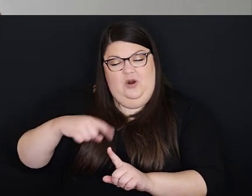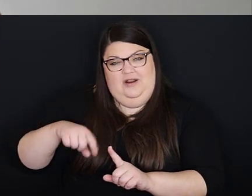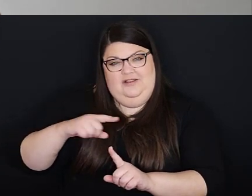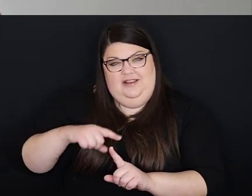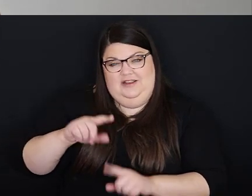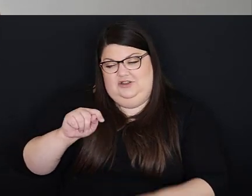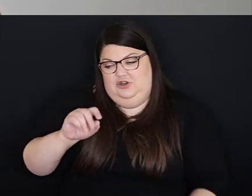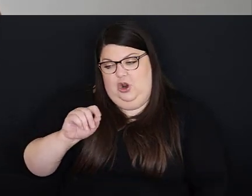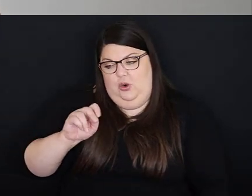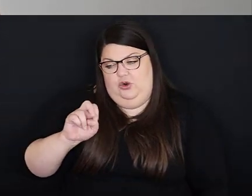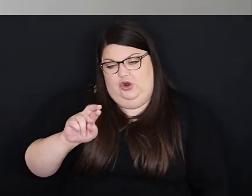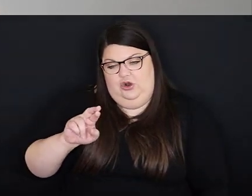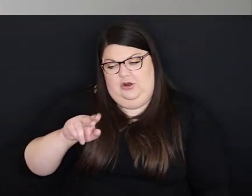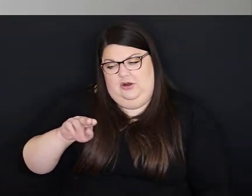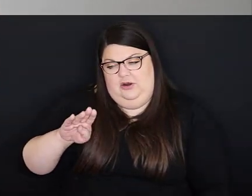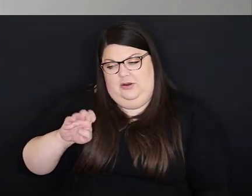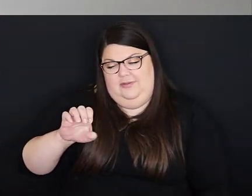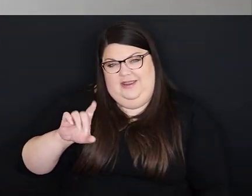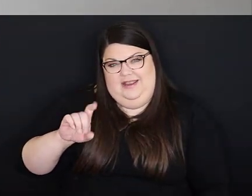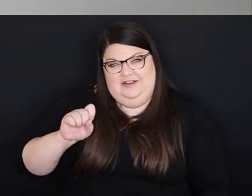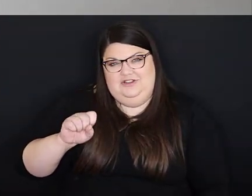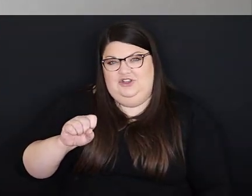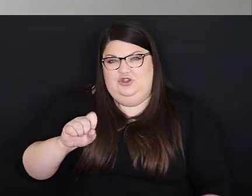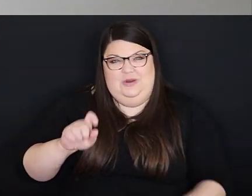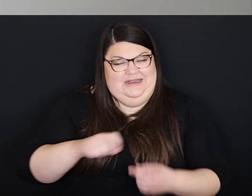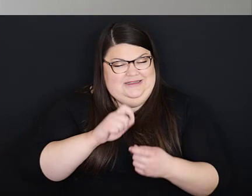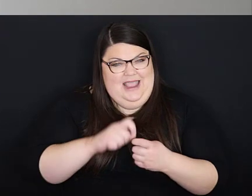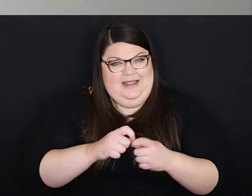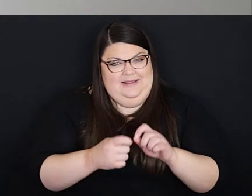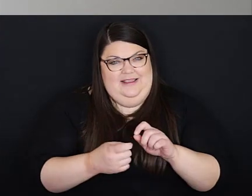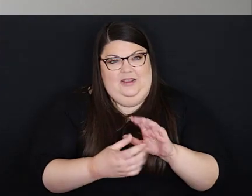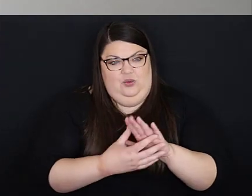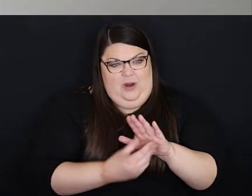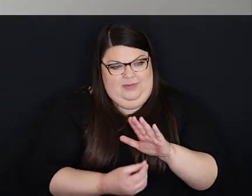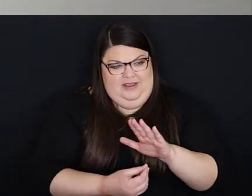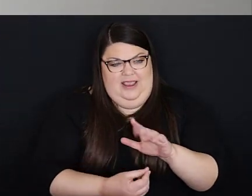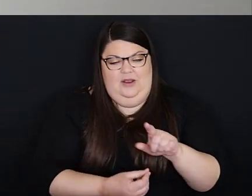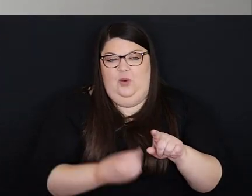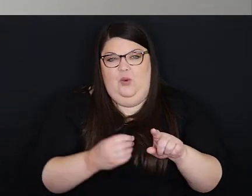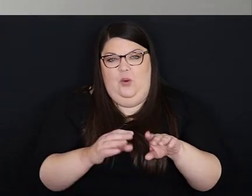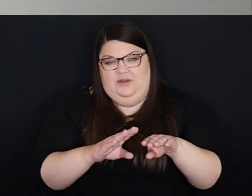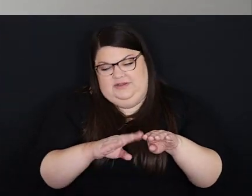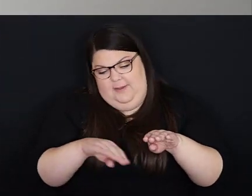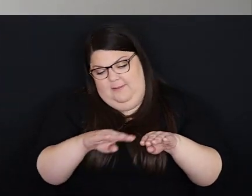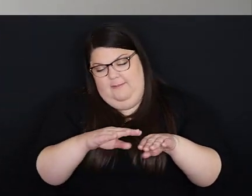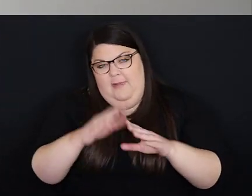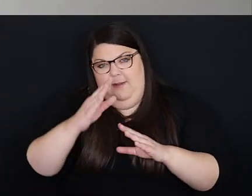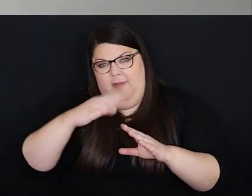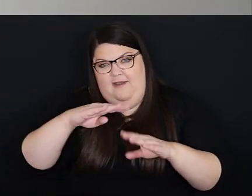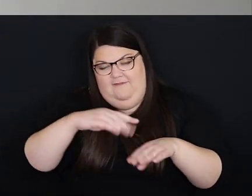for these little toner beads to replicate exactly what was above them. And then